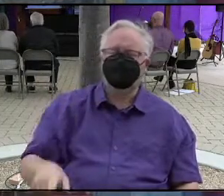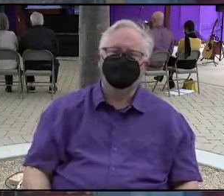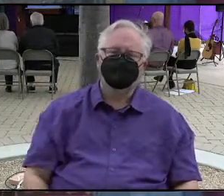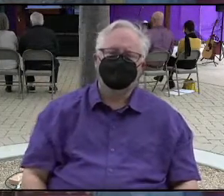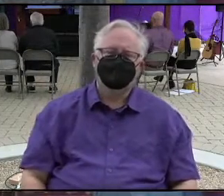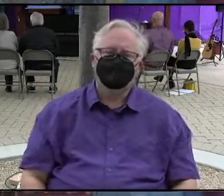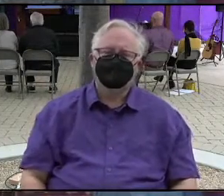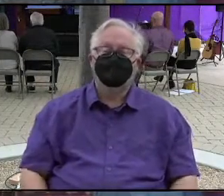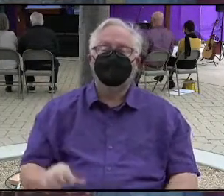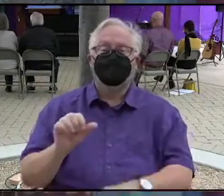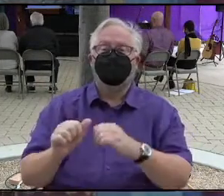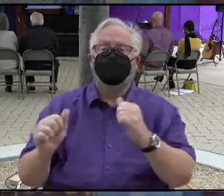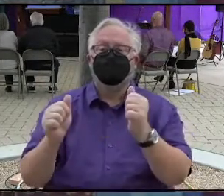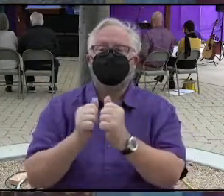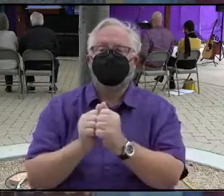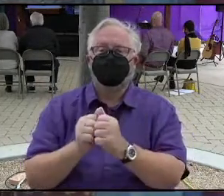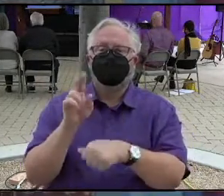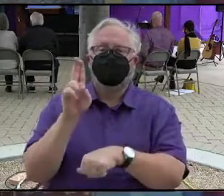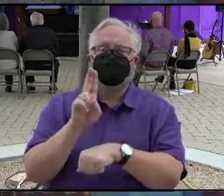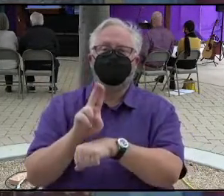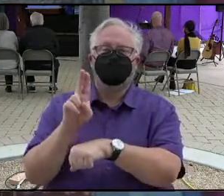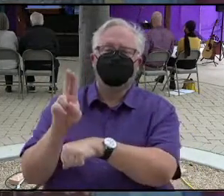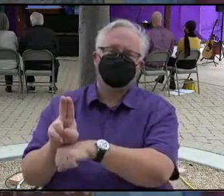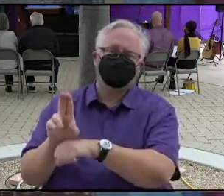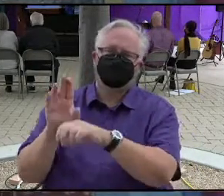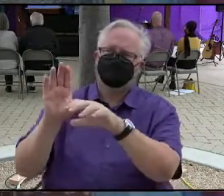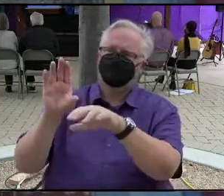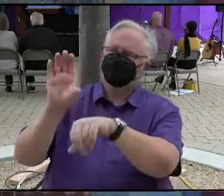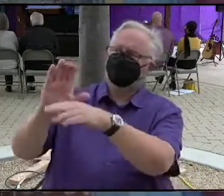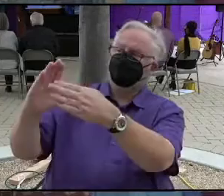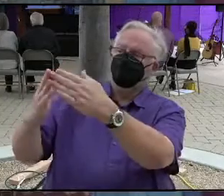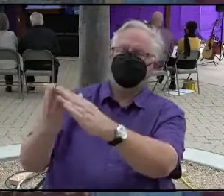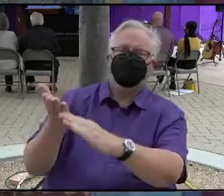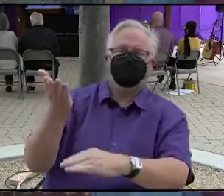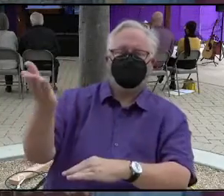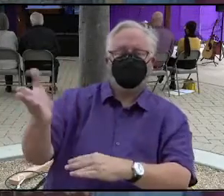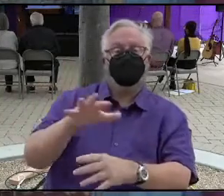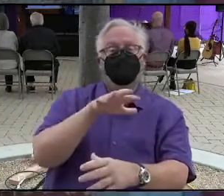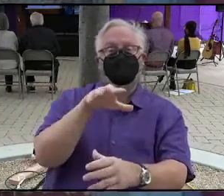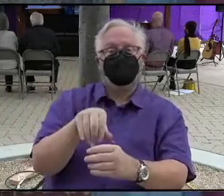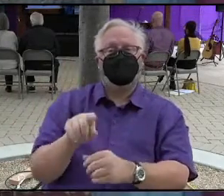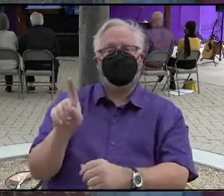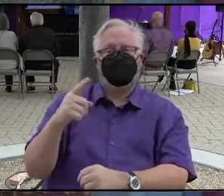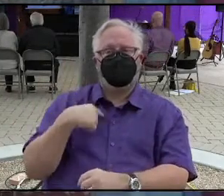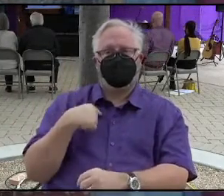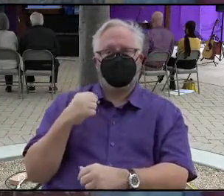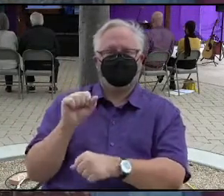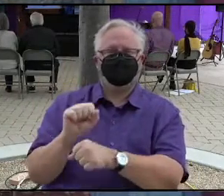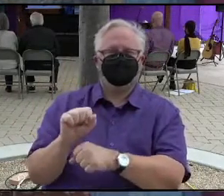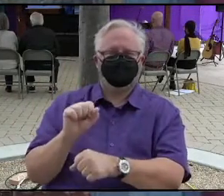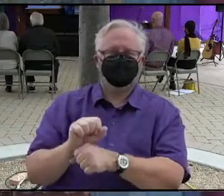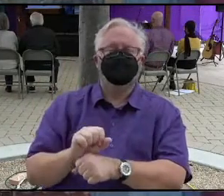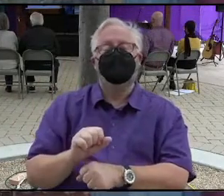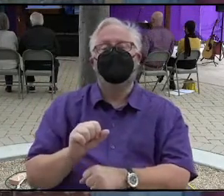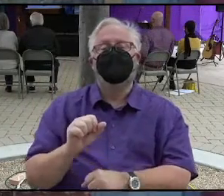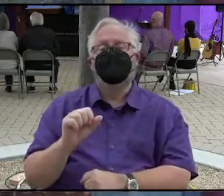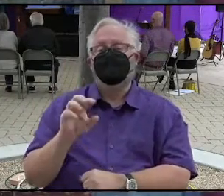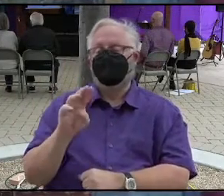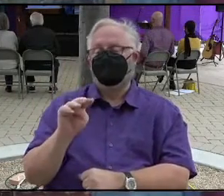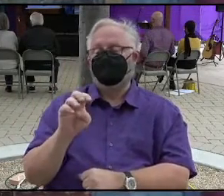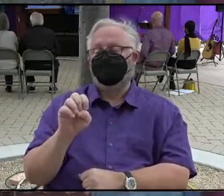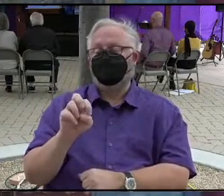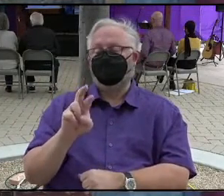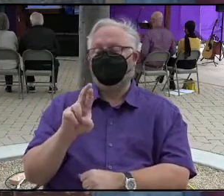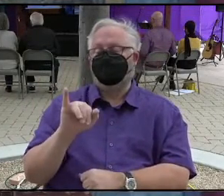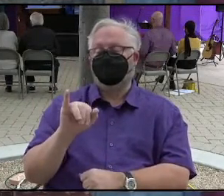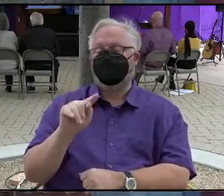he worked with a group of UU congregations there, including the one that I served. So, meritocracy.